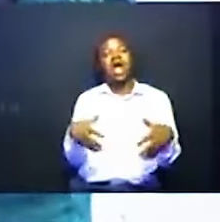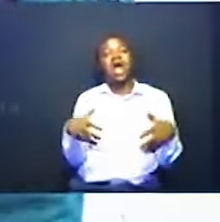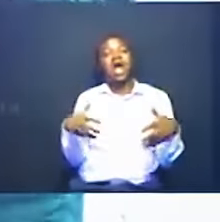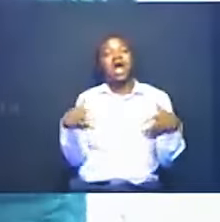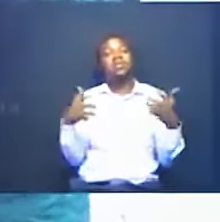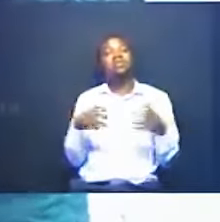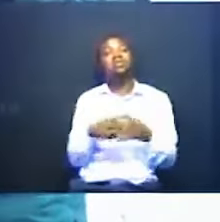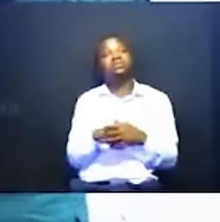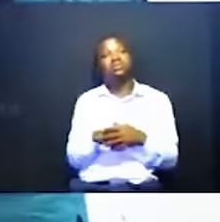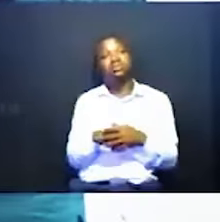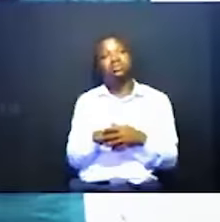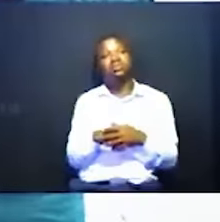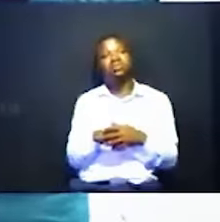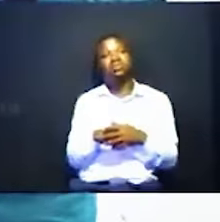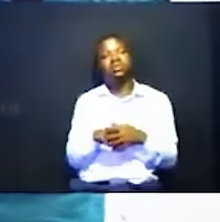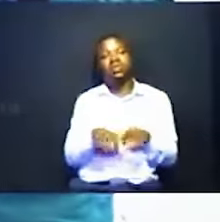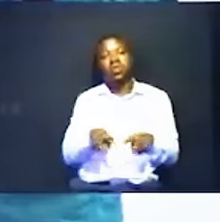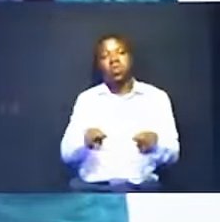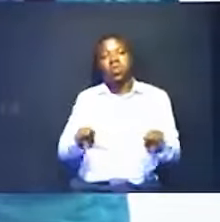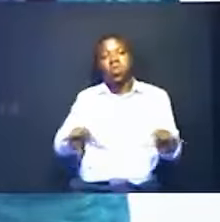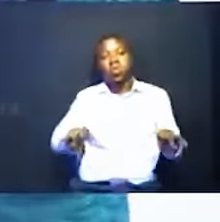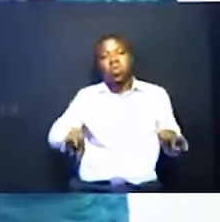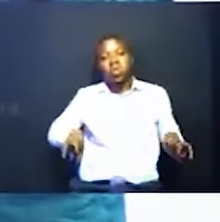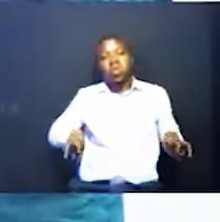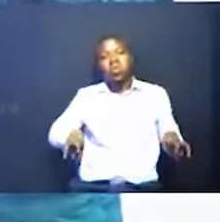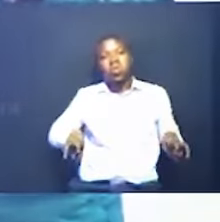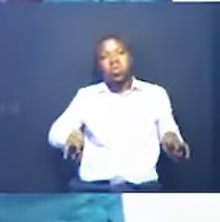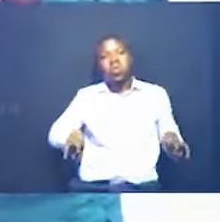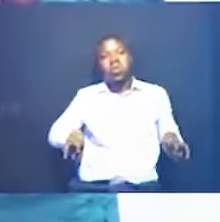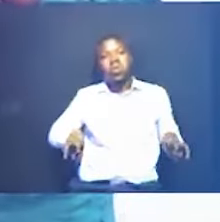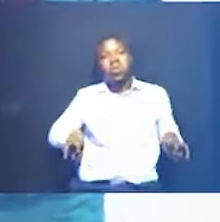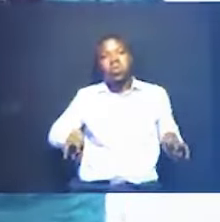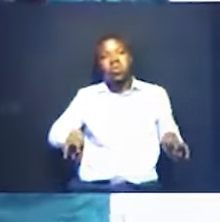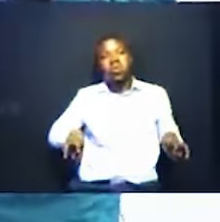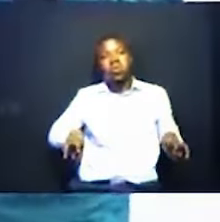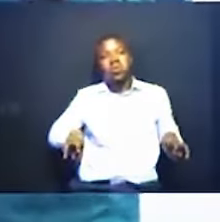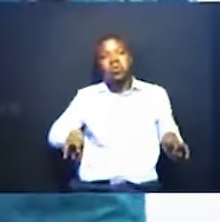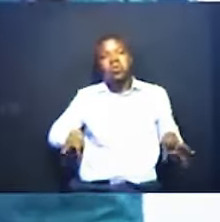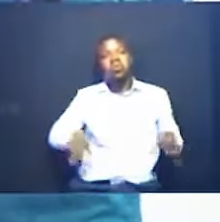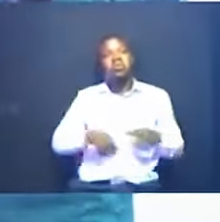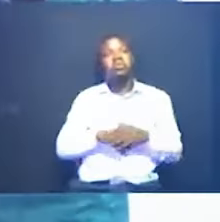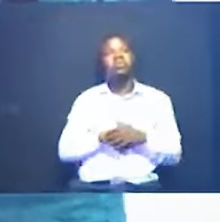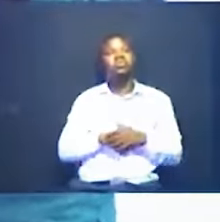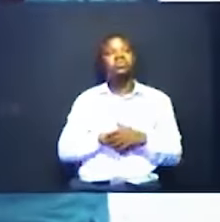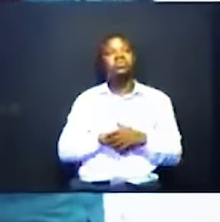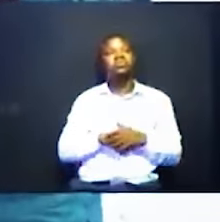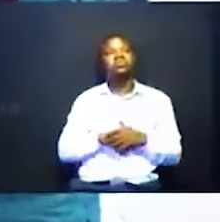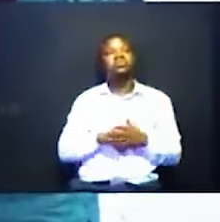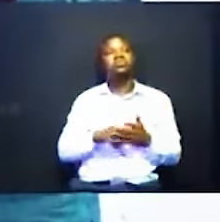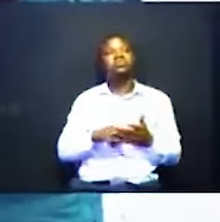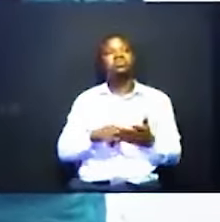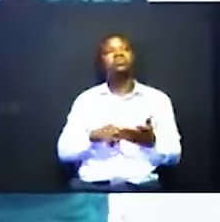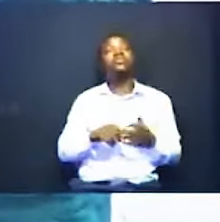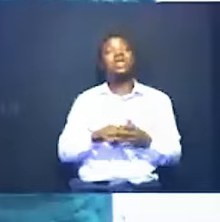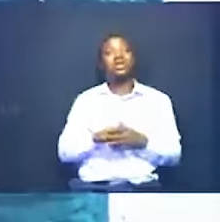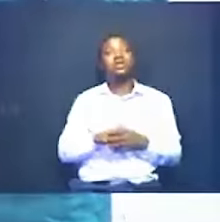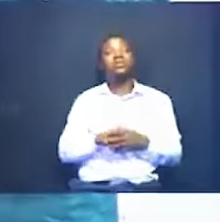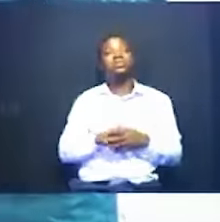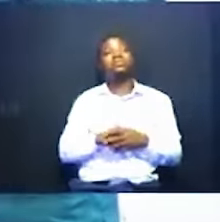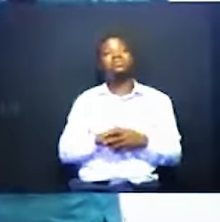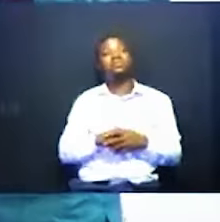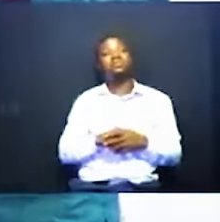a buffoon, selfish ambition, a pre dissensions, kunsun